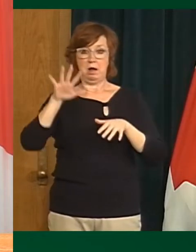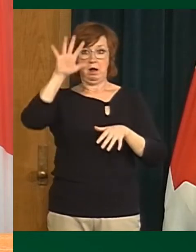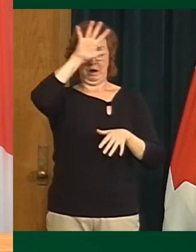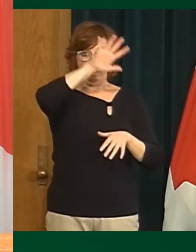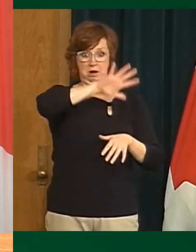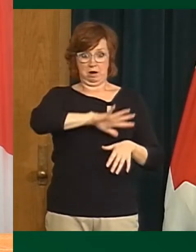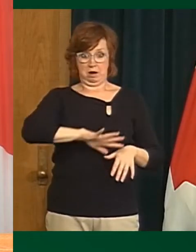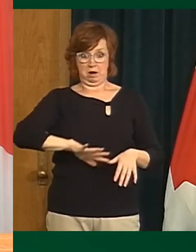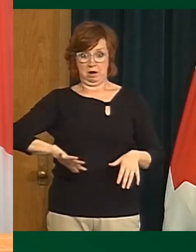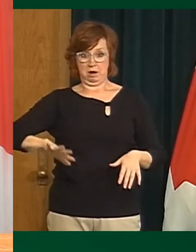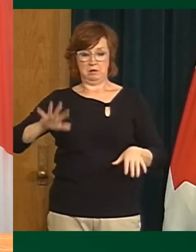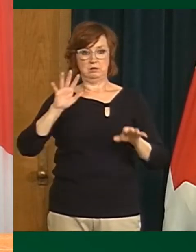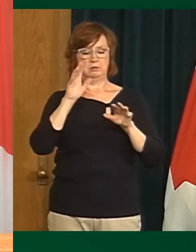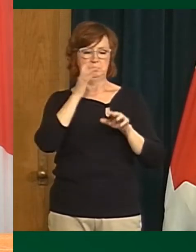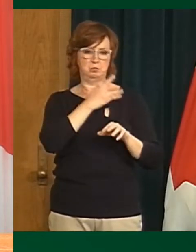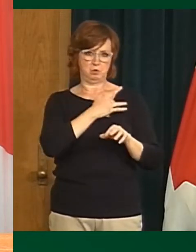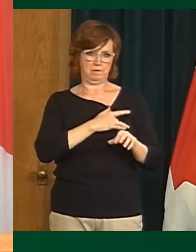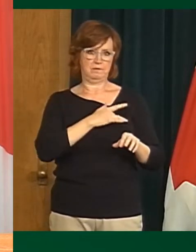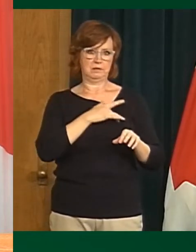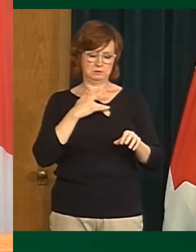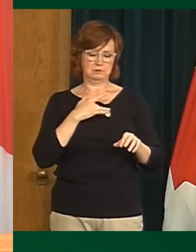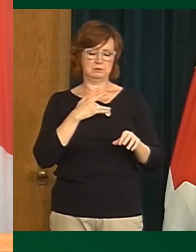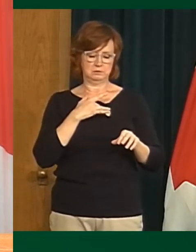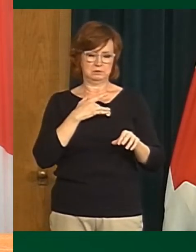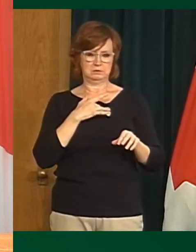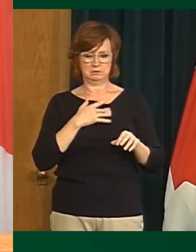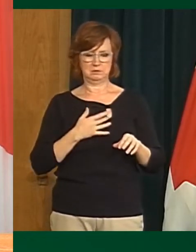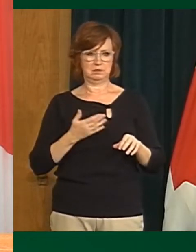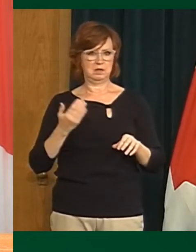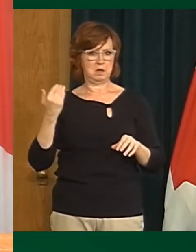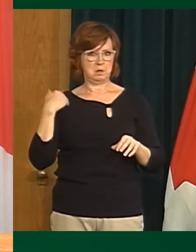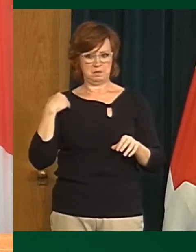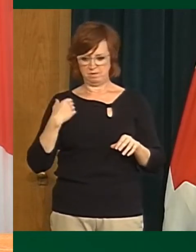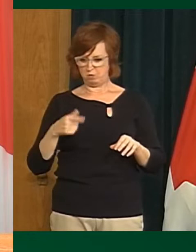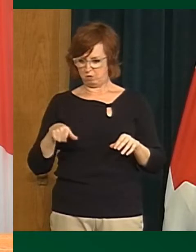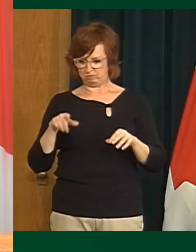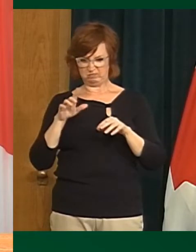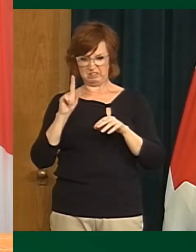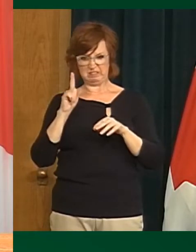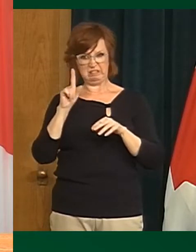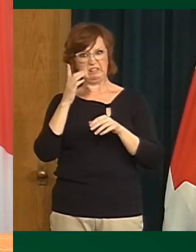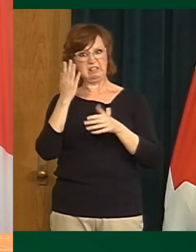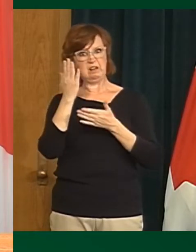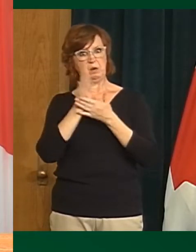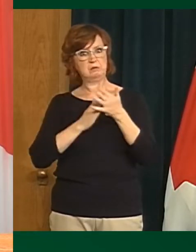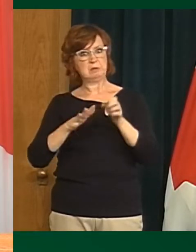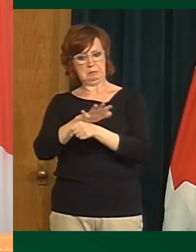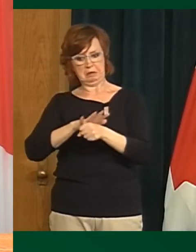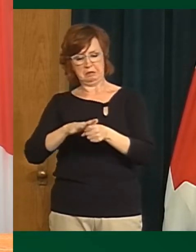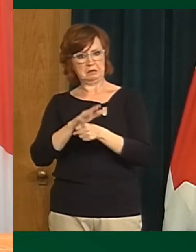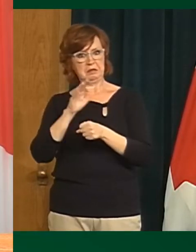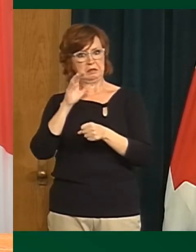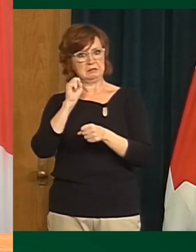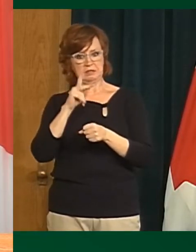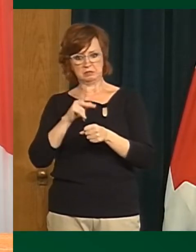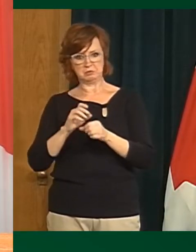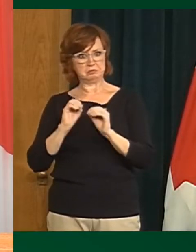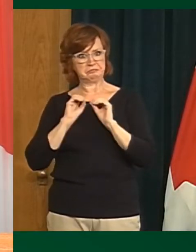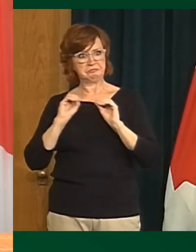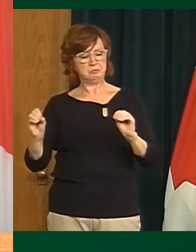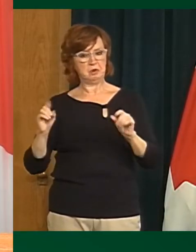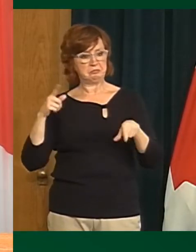as well as, like you've mentioned, parts of the province where there have been no cases, because we do want anyone living anywhere in Saskatchewan